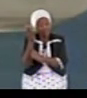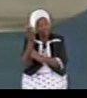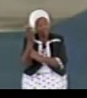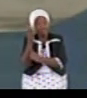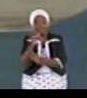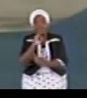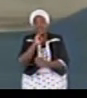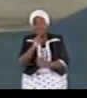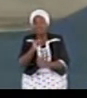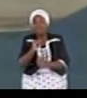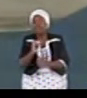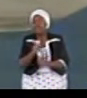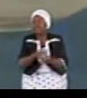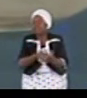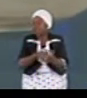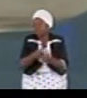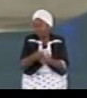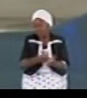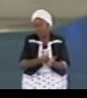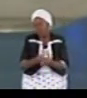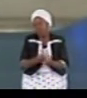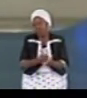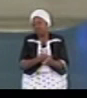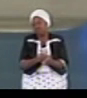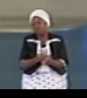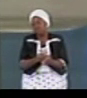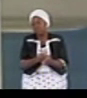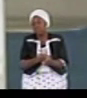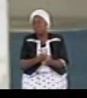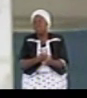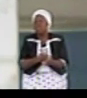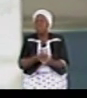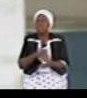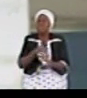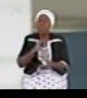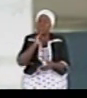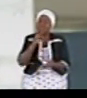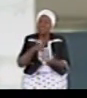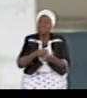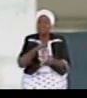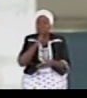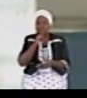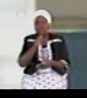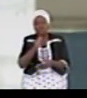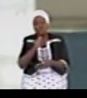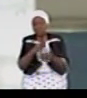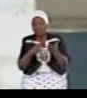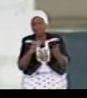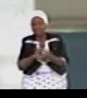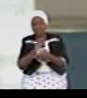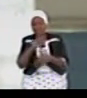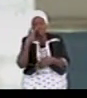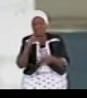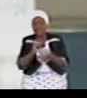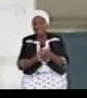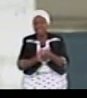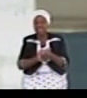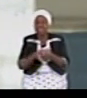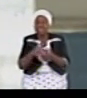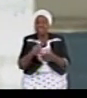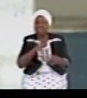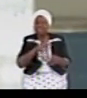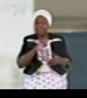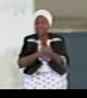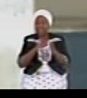Isn't it unfortunate that the Lord can speak? Isn't it unfortunate that